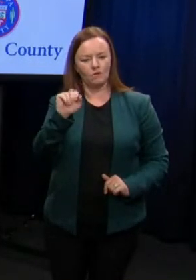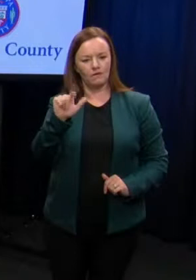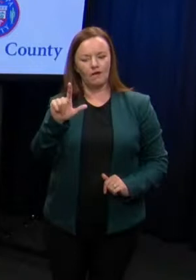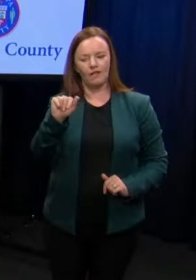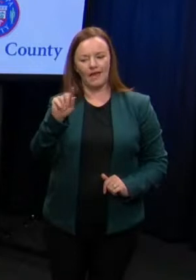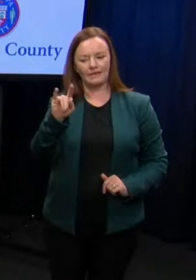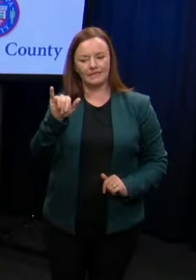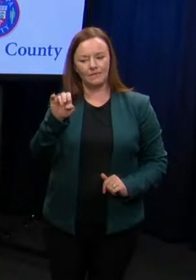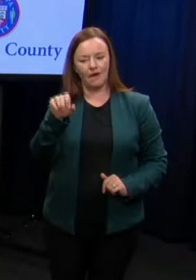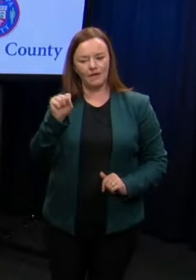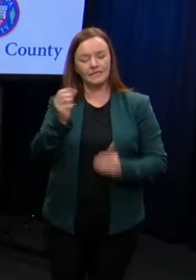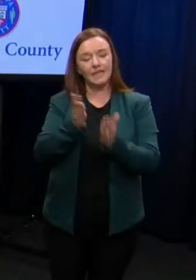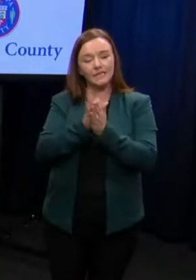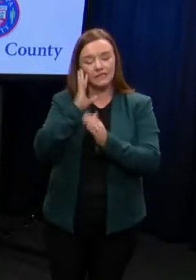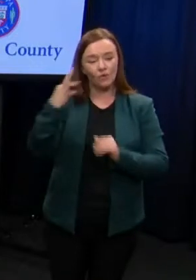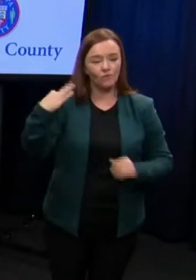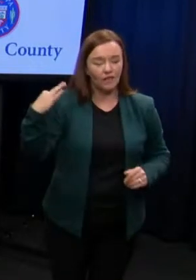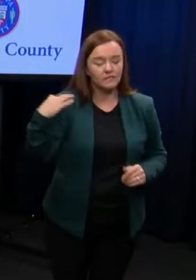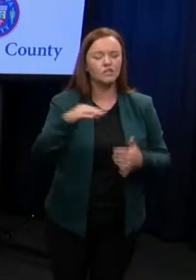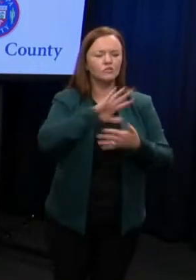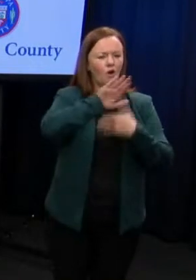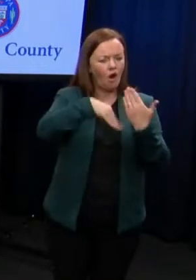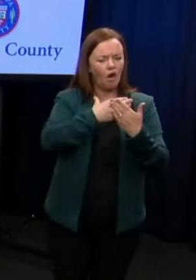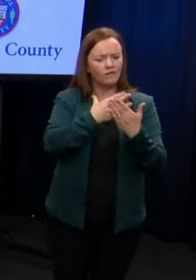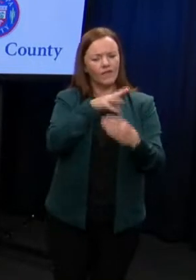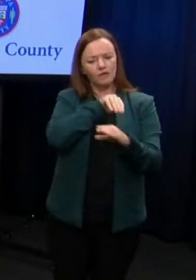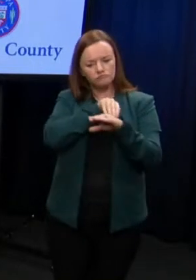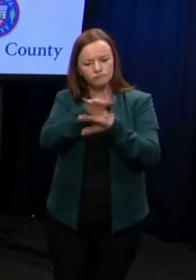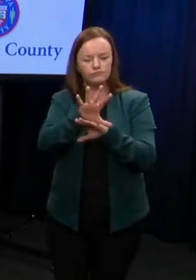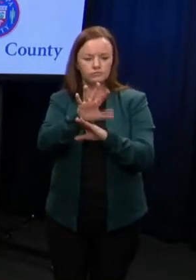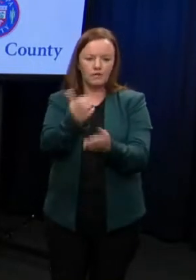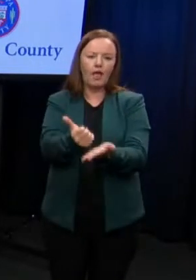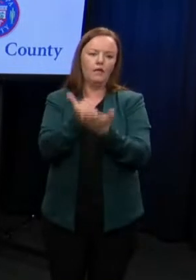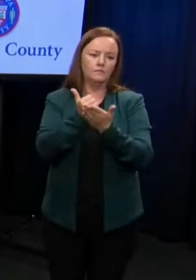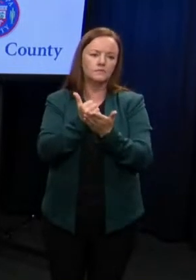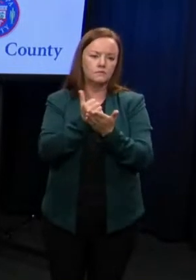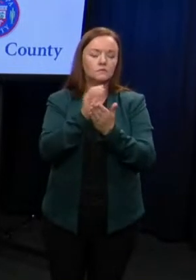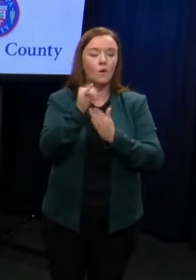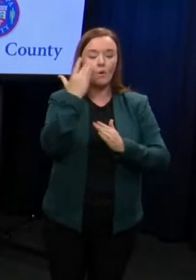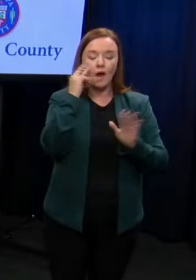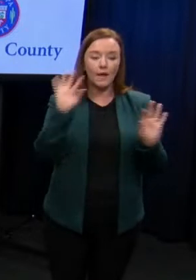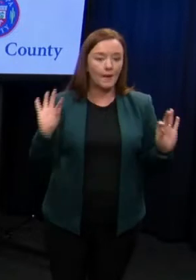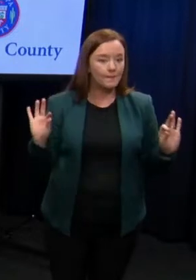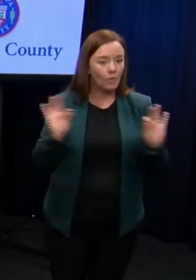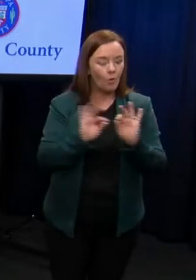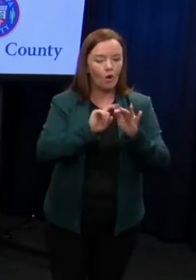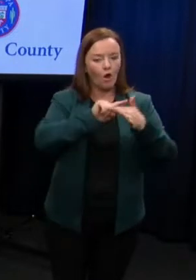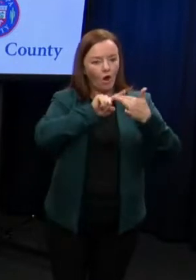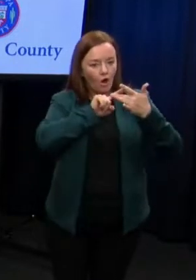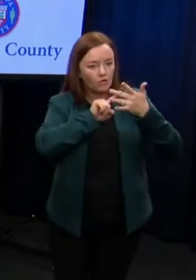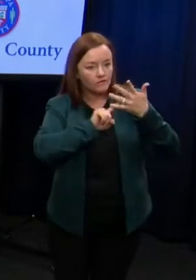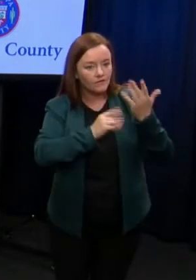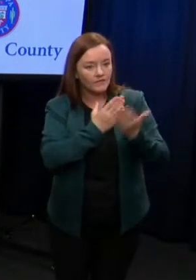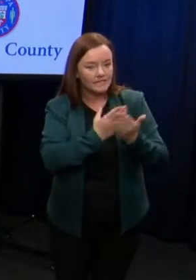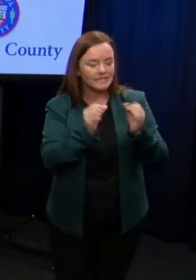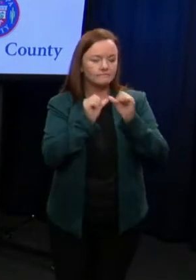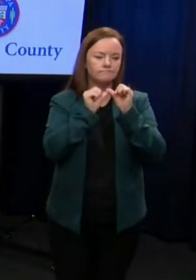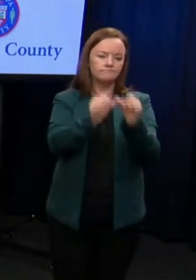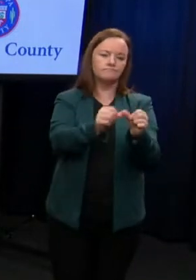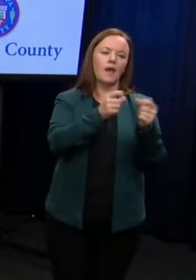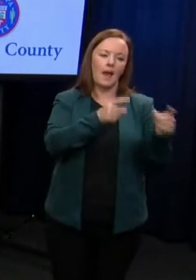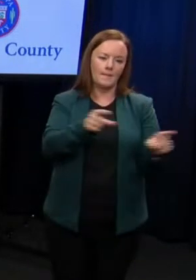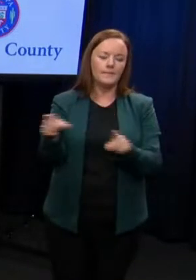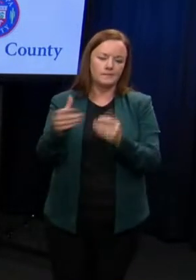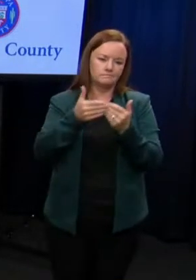out, all come together to help make a difference. So that's why it's so important that all of these things continue to be our